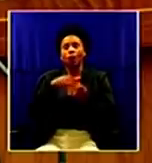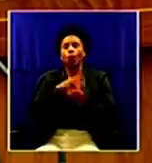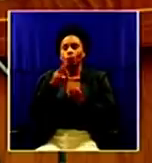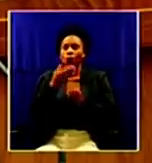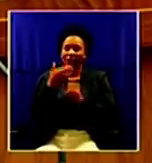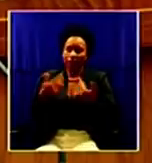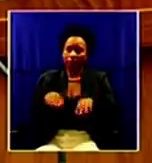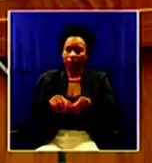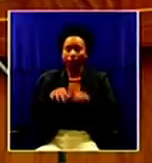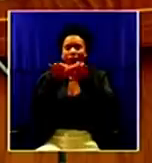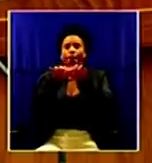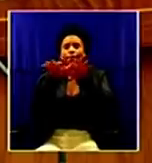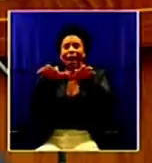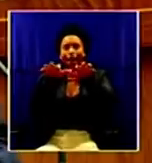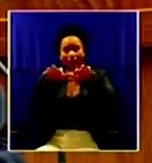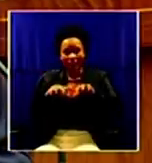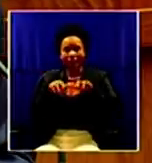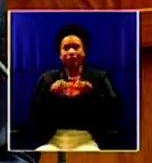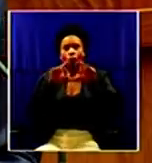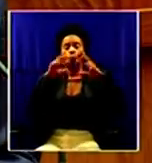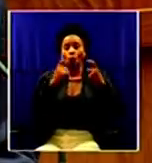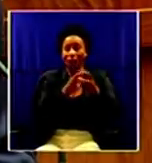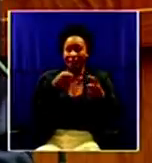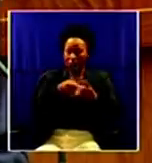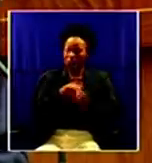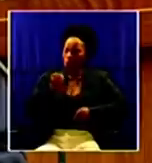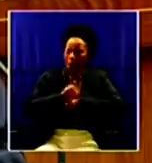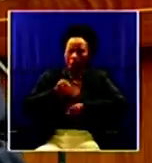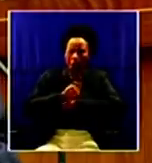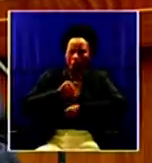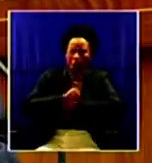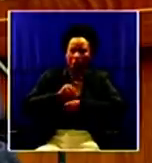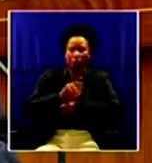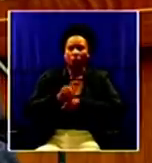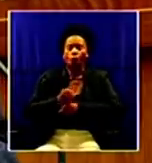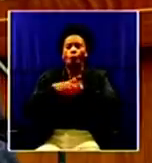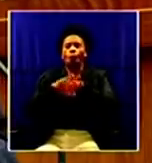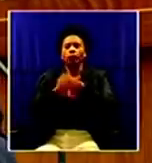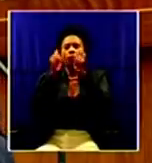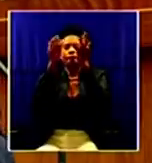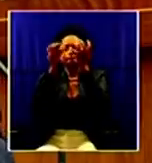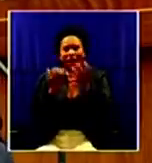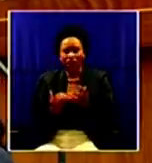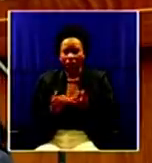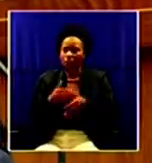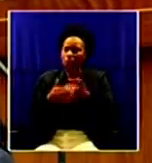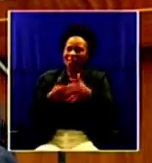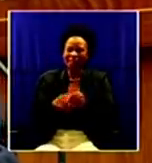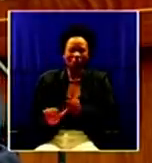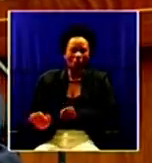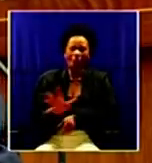who also work tirelessly on the budget processing through all this